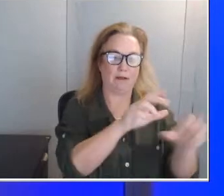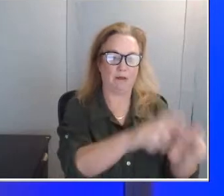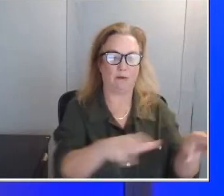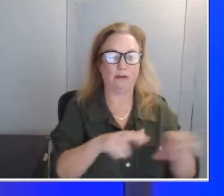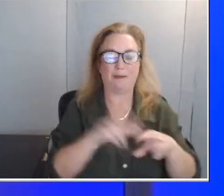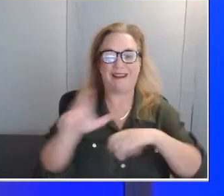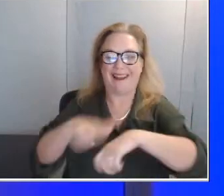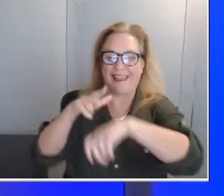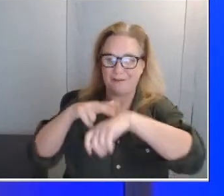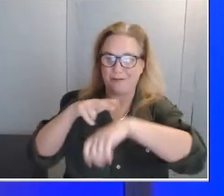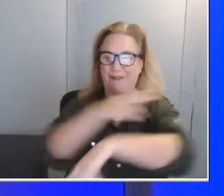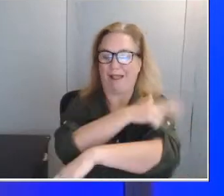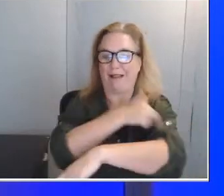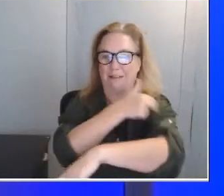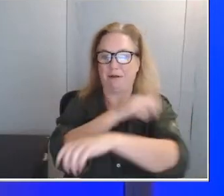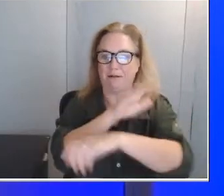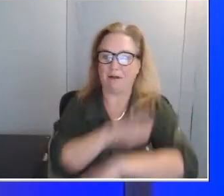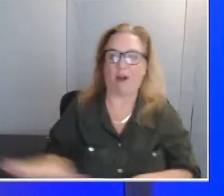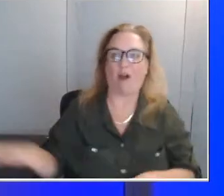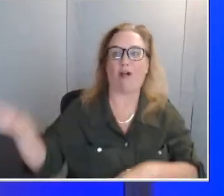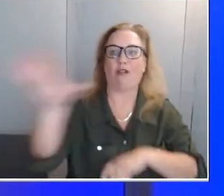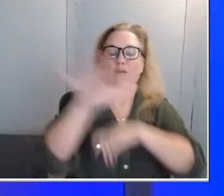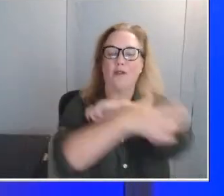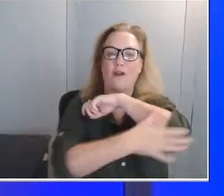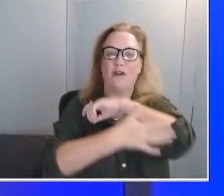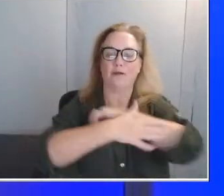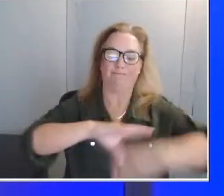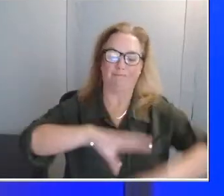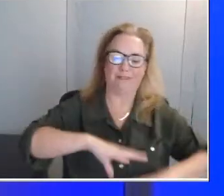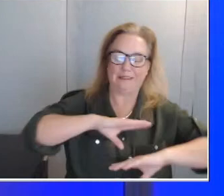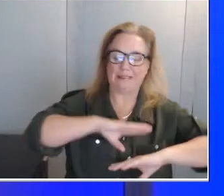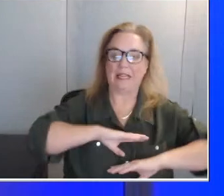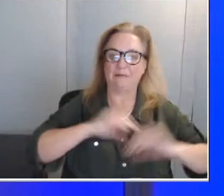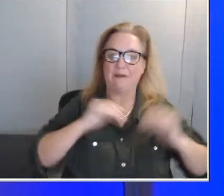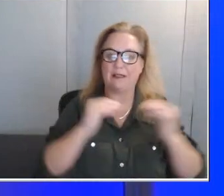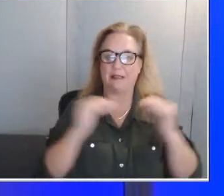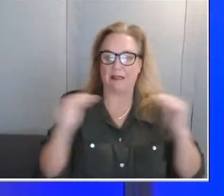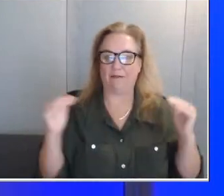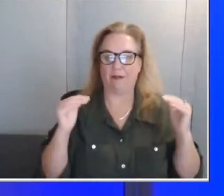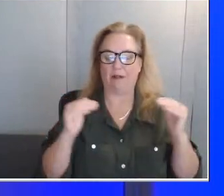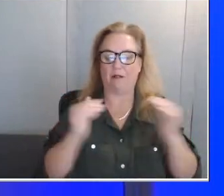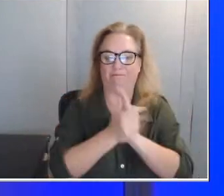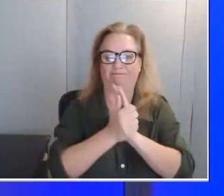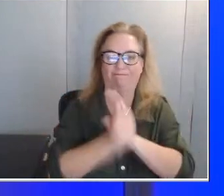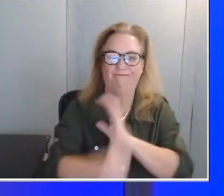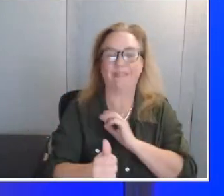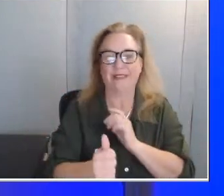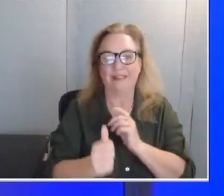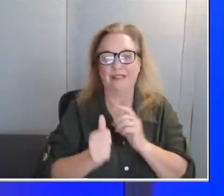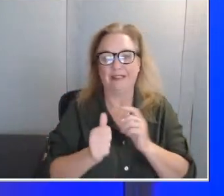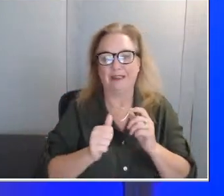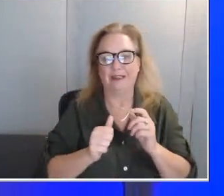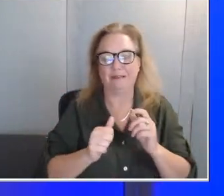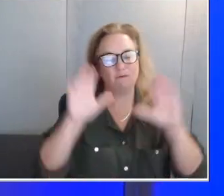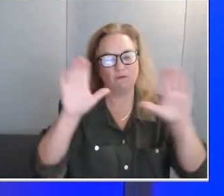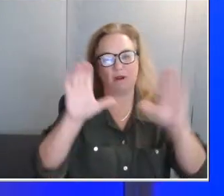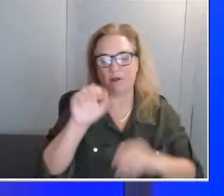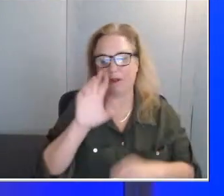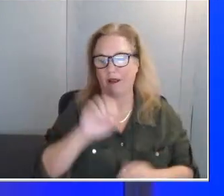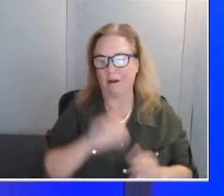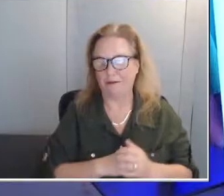hospitals across the country to meet this level of proficiency and exceptional care. That's